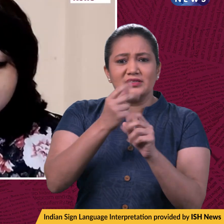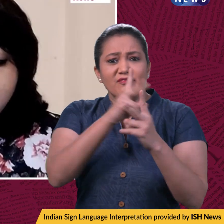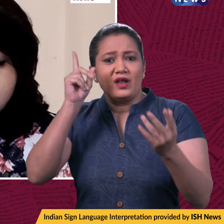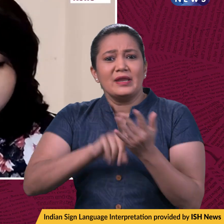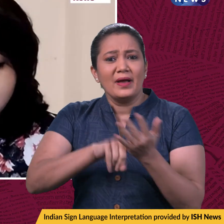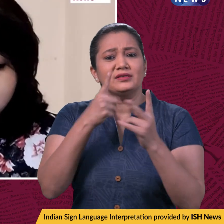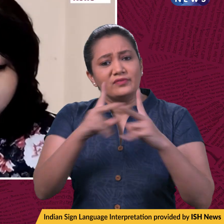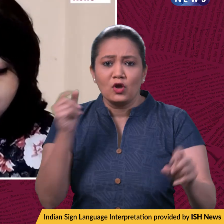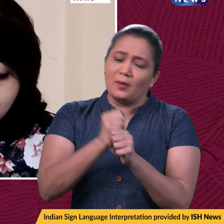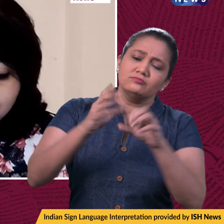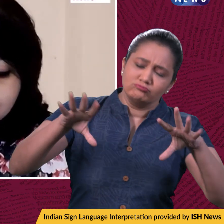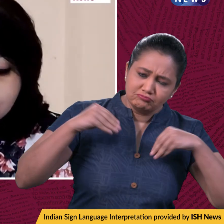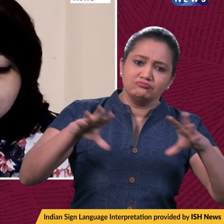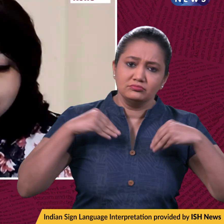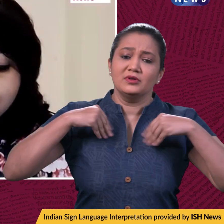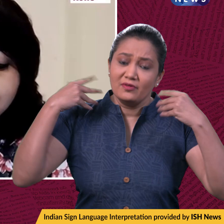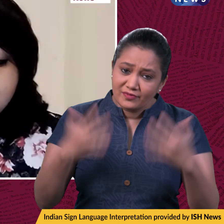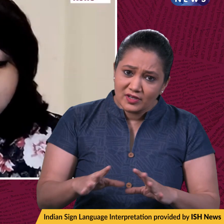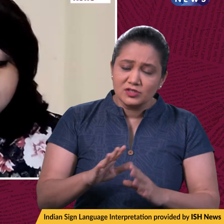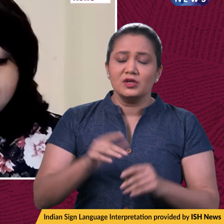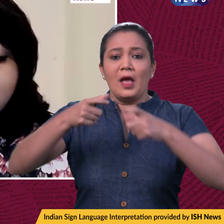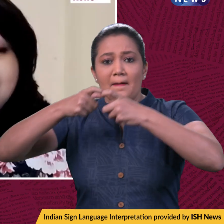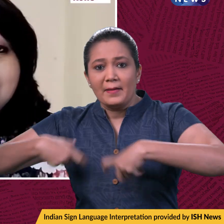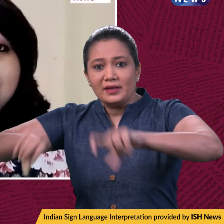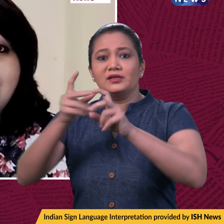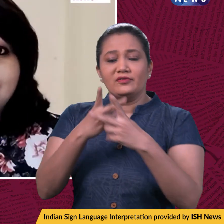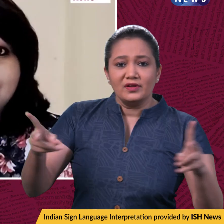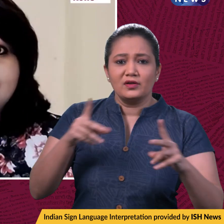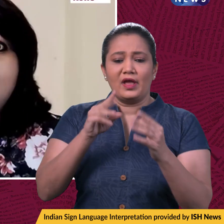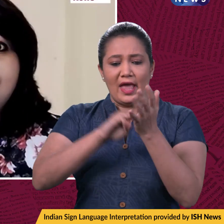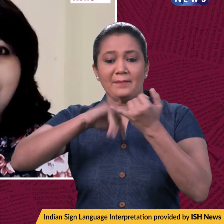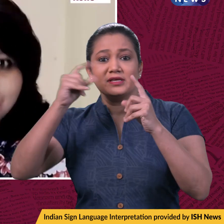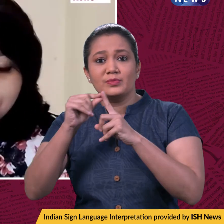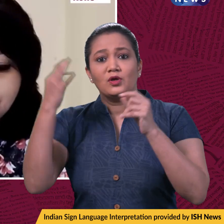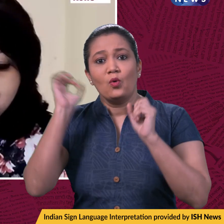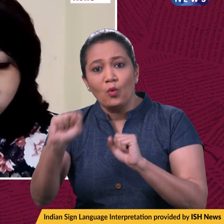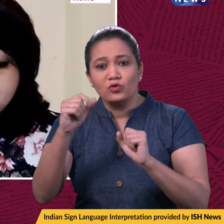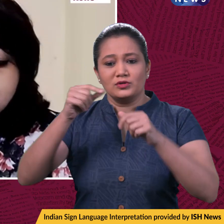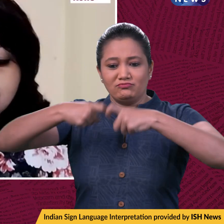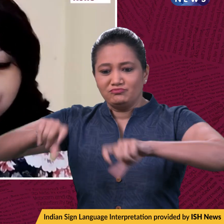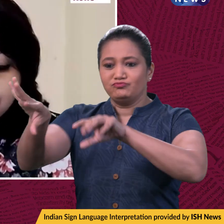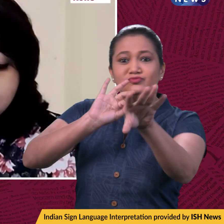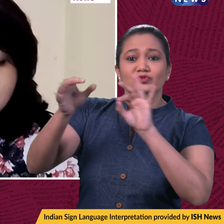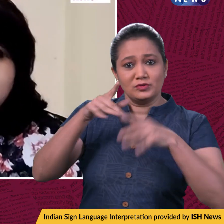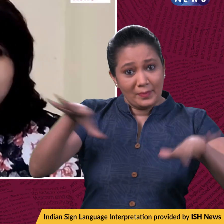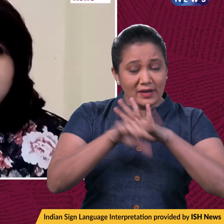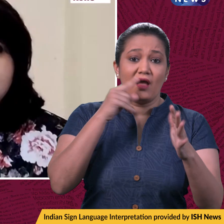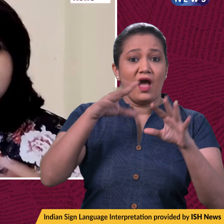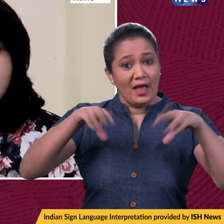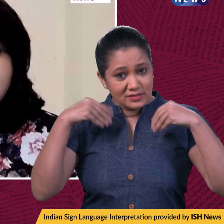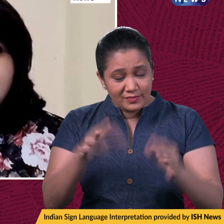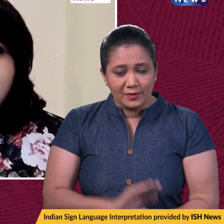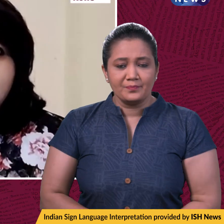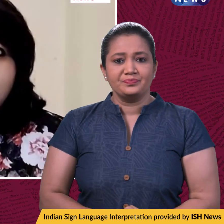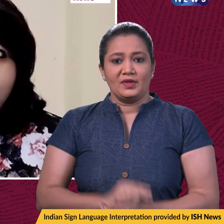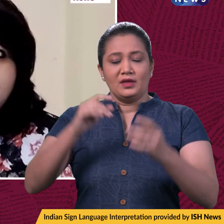conceded to other demands of the farmers, including a panel for legal guarantee on MSP, the Samyukta Kisan Morcha, which is